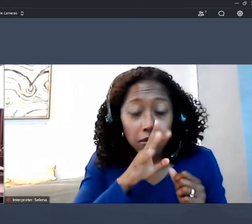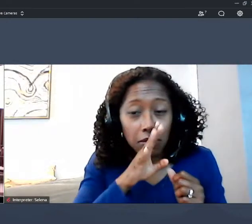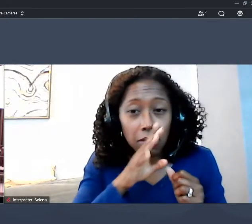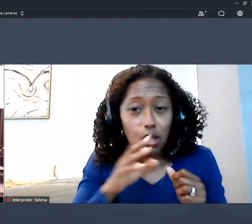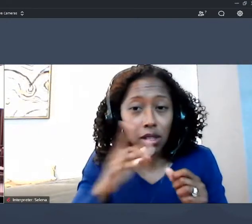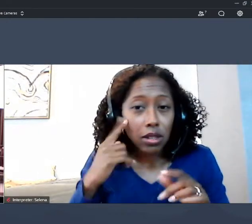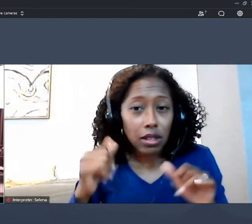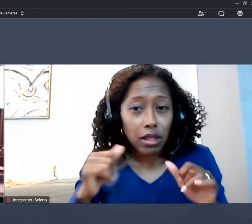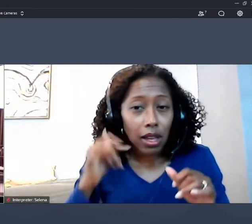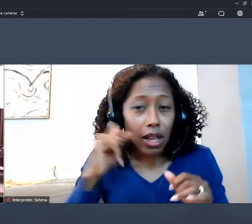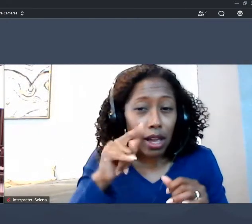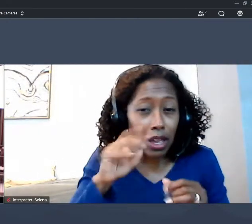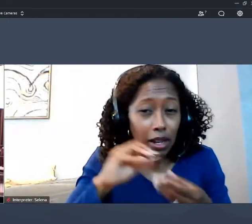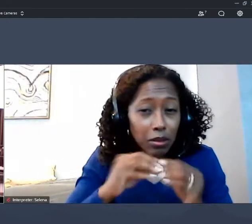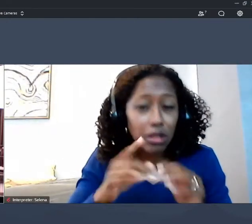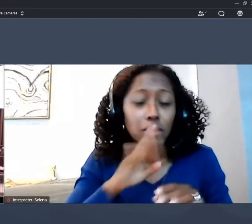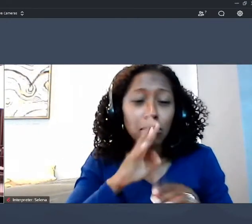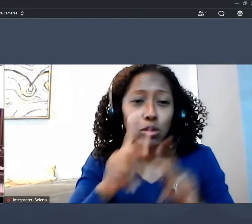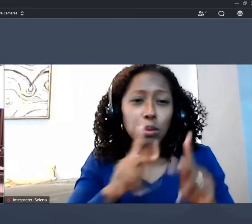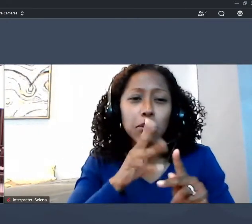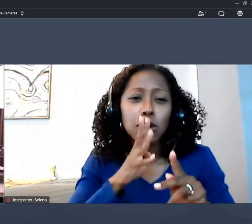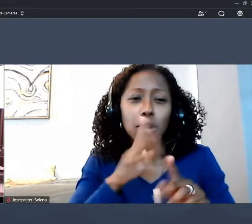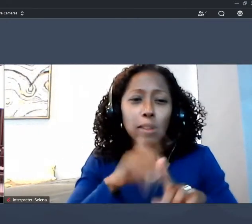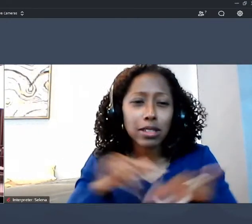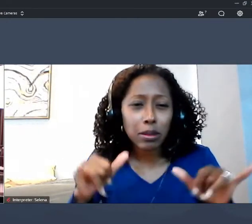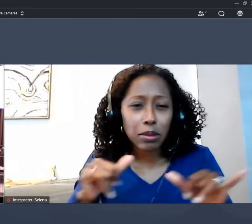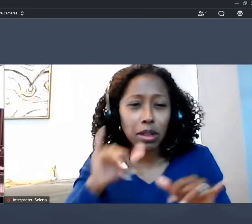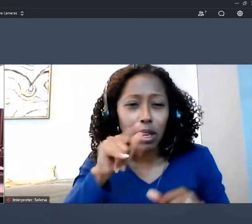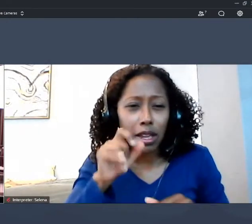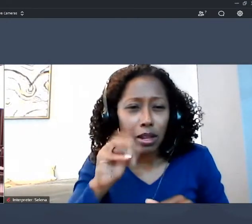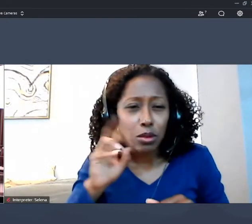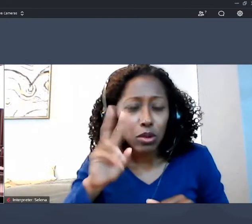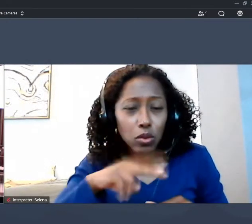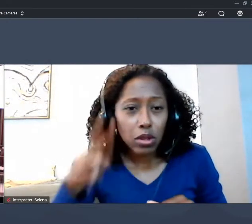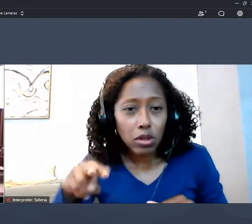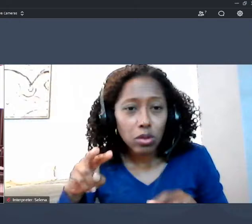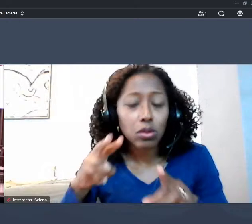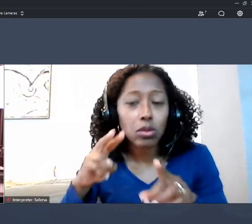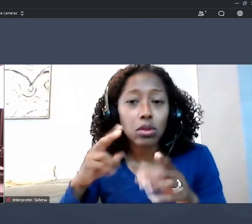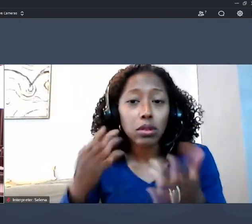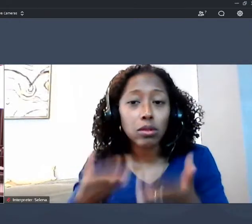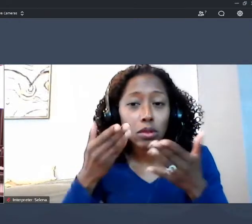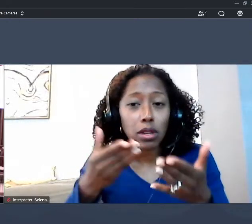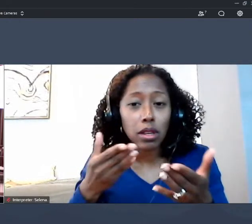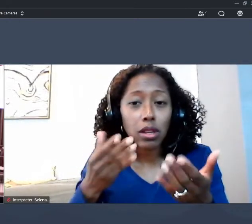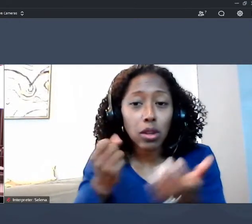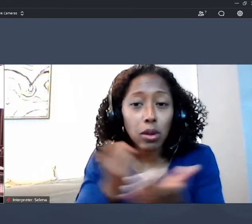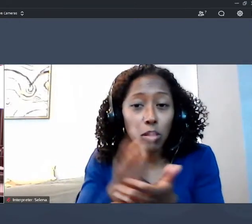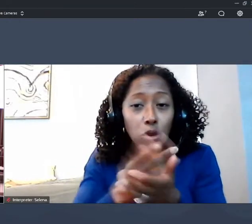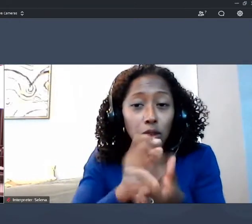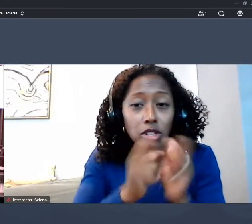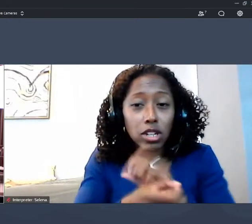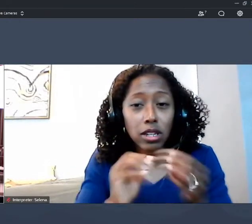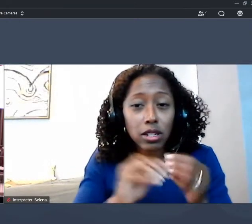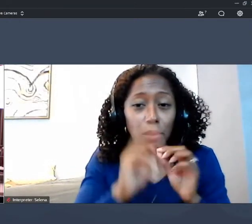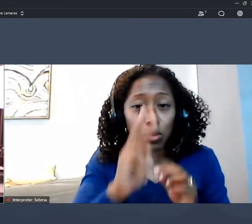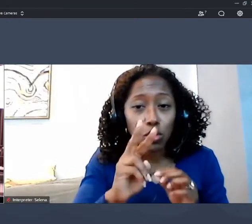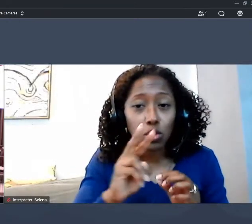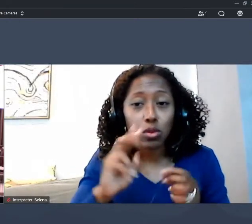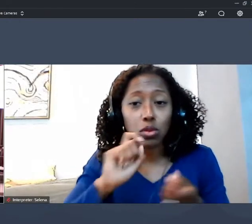$102,636. Item number 22 is a resolution approving change number 2 to contract